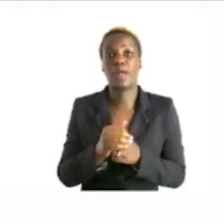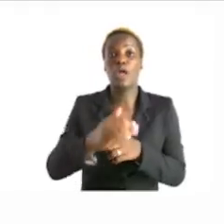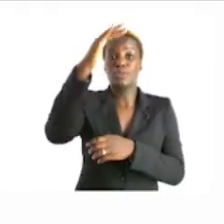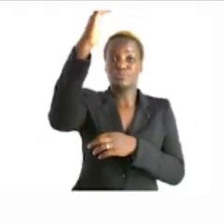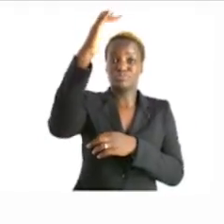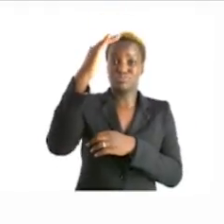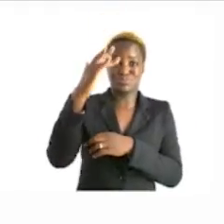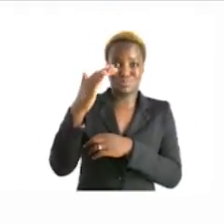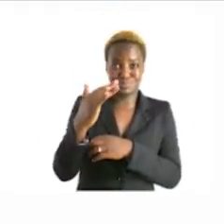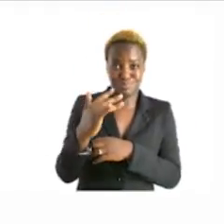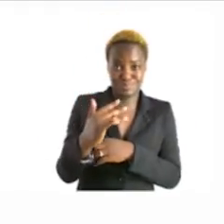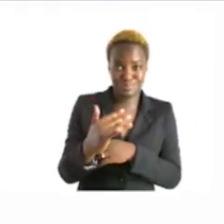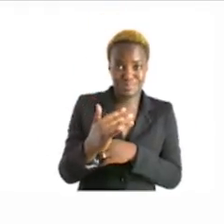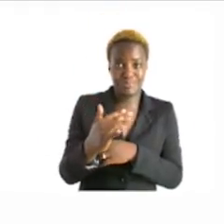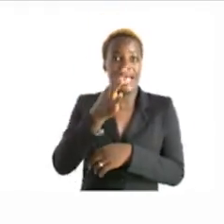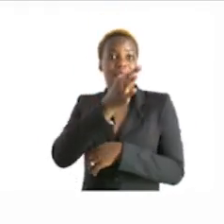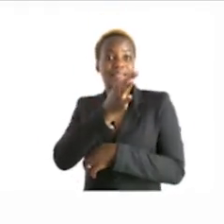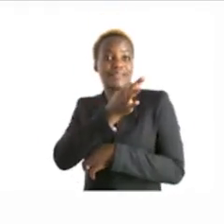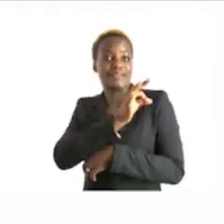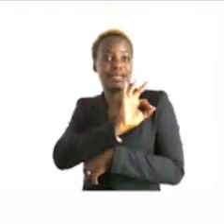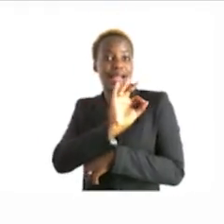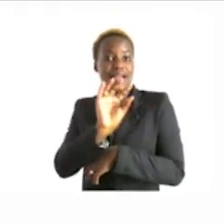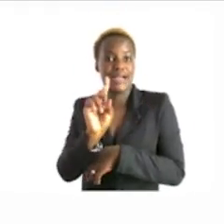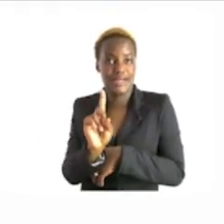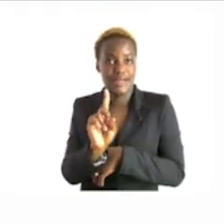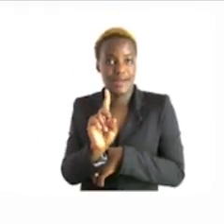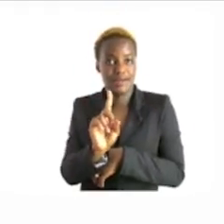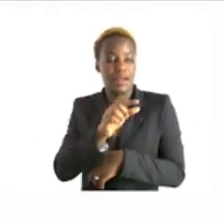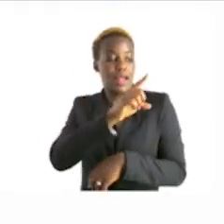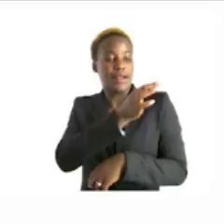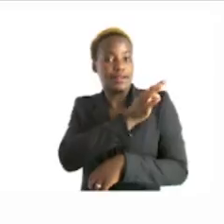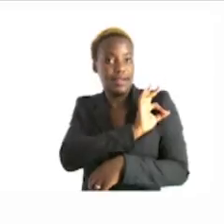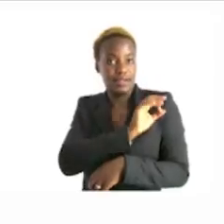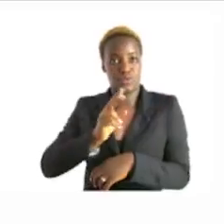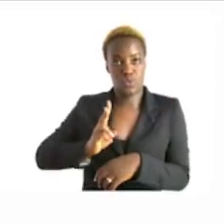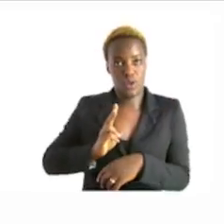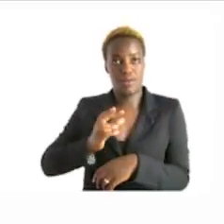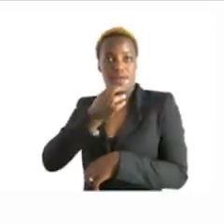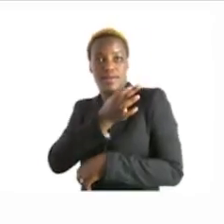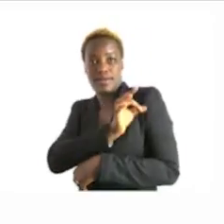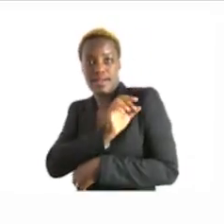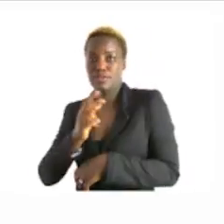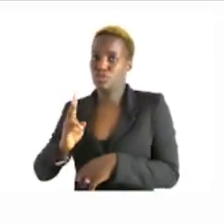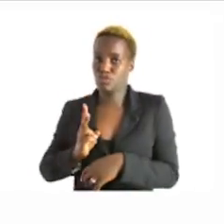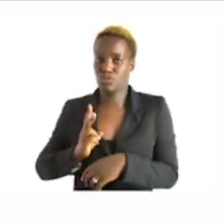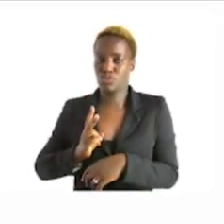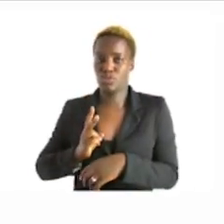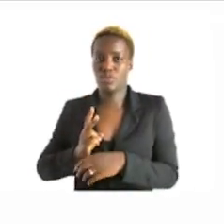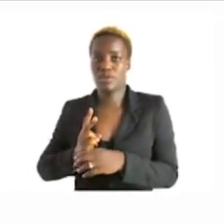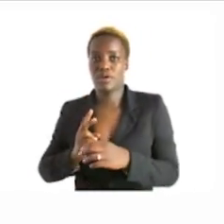to number 91 we have a 91 92 so we continue counting